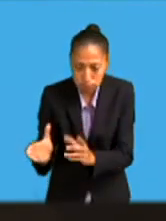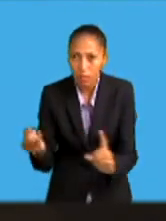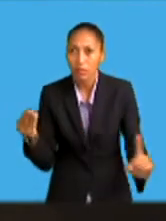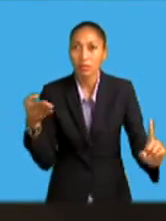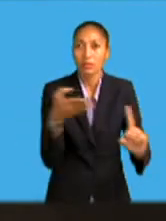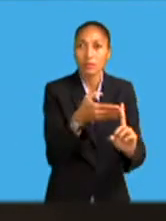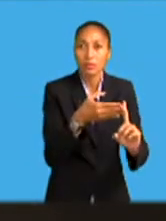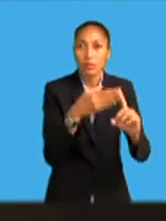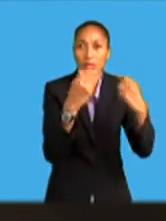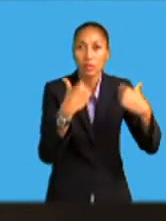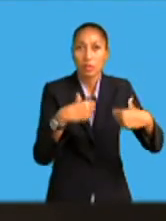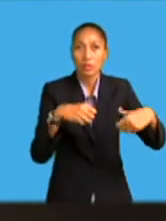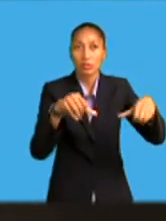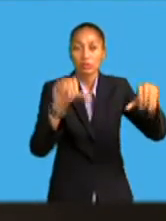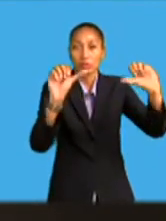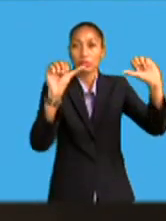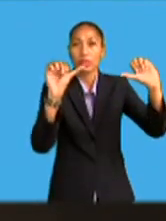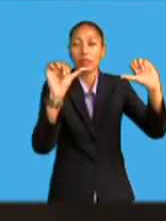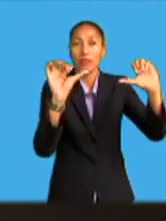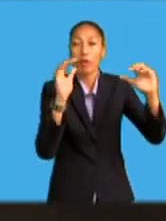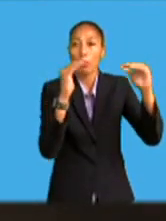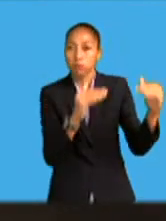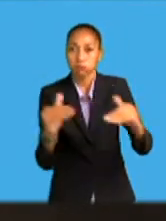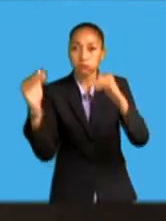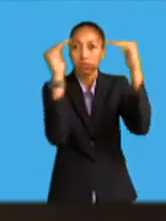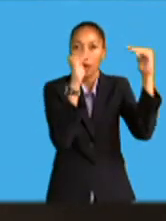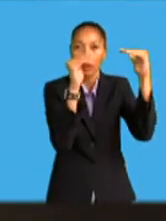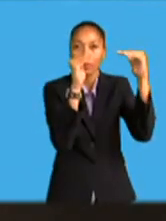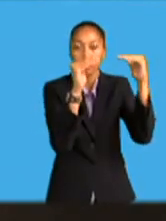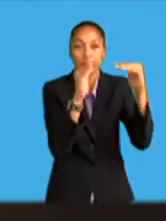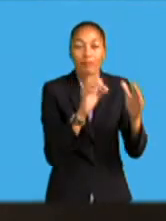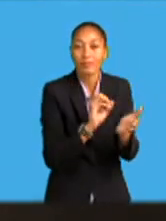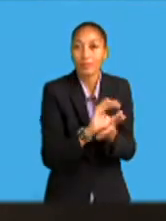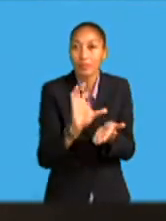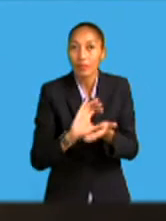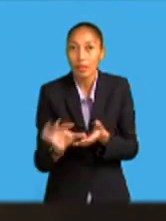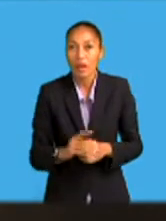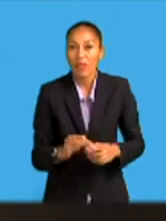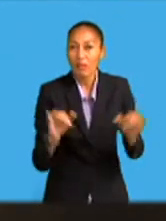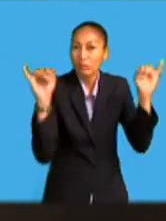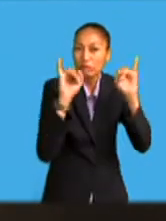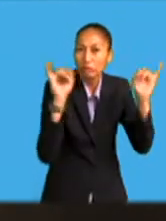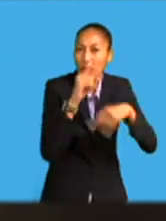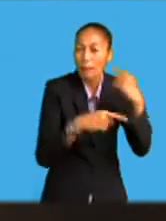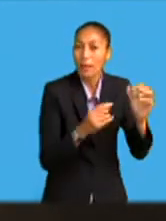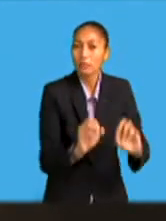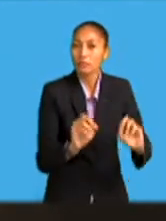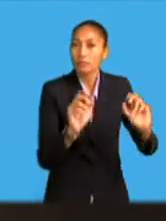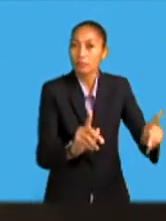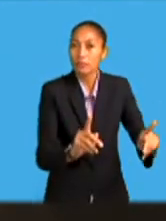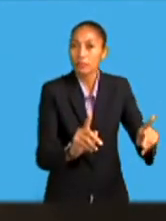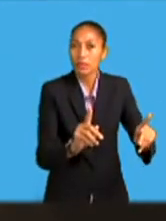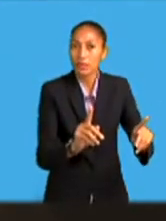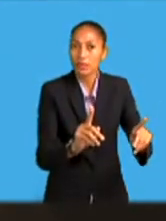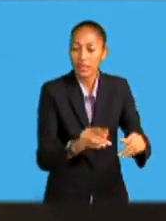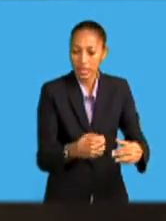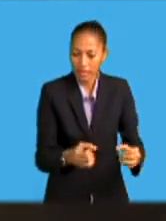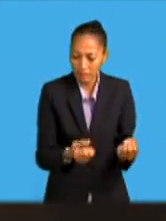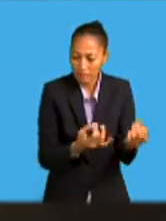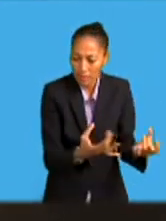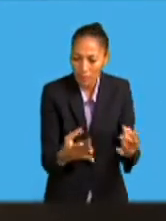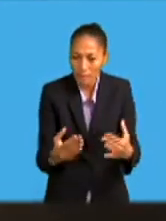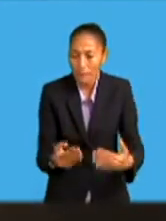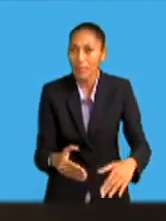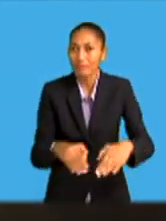and promote entrepreneurship in order to capitalize on emerging issues and opportunities that sets the balance